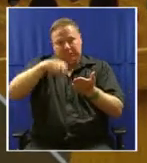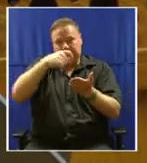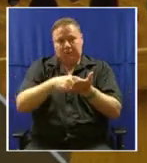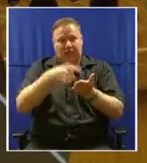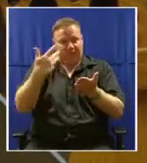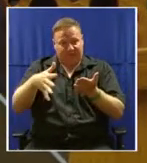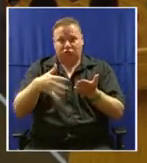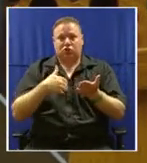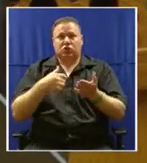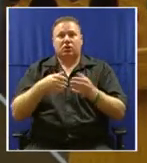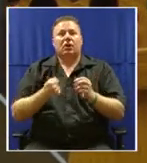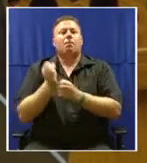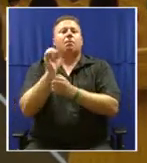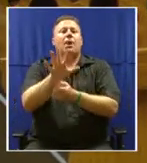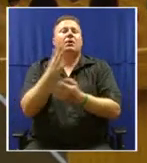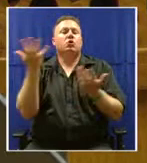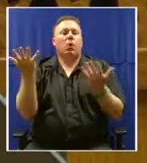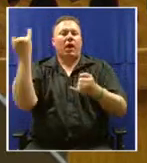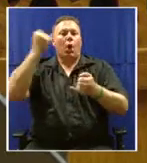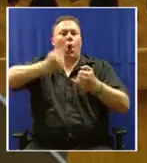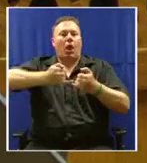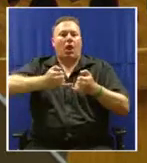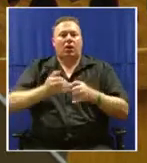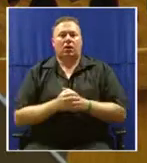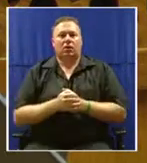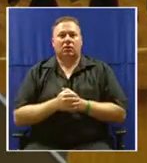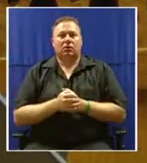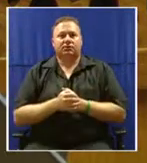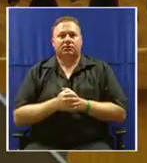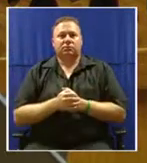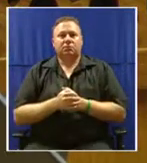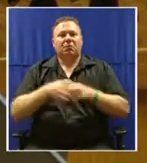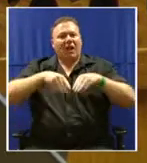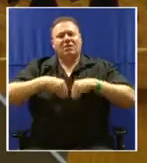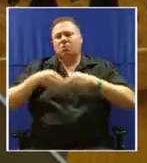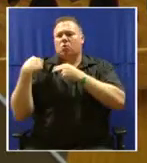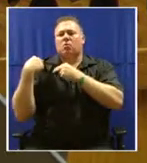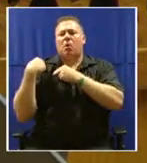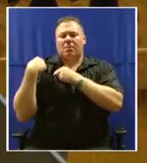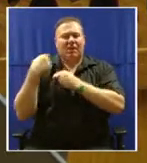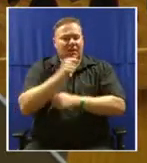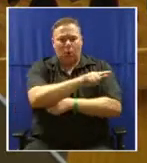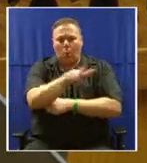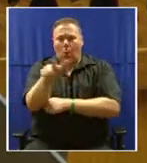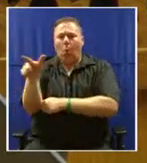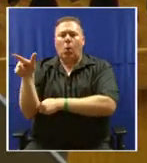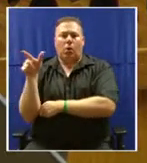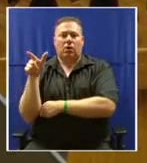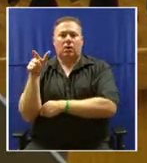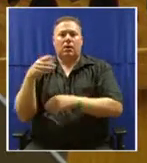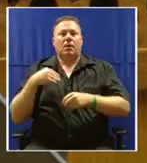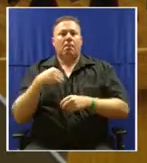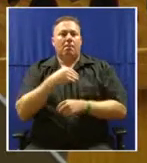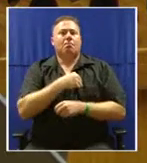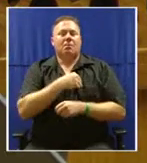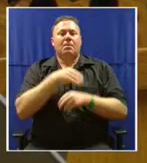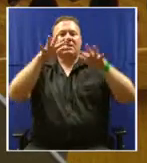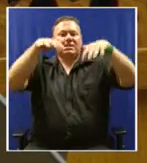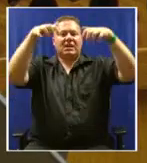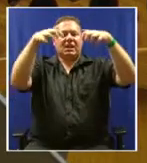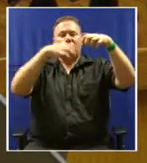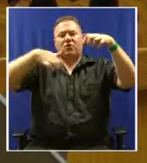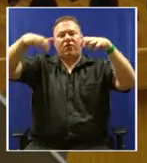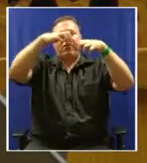published online. This will enhance accountability and focus performance by members of the executive.